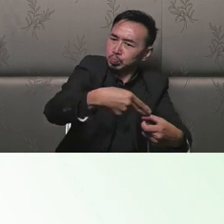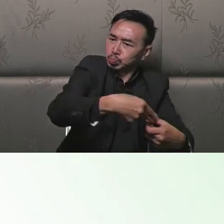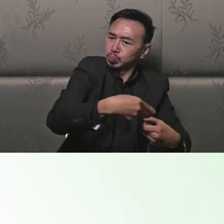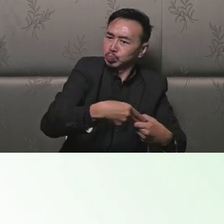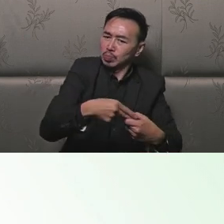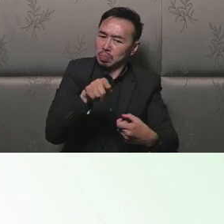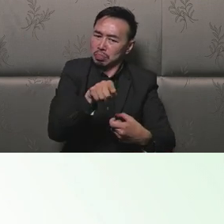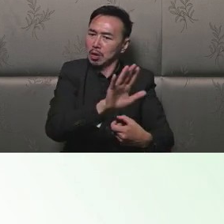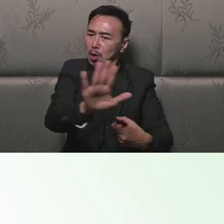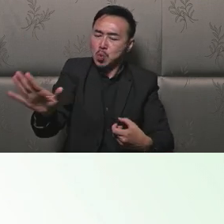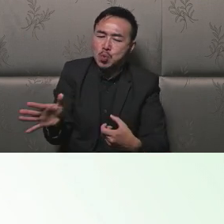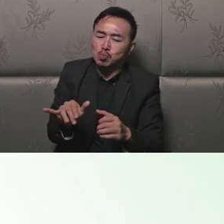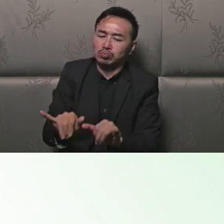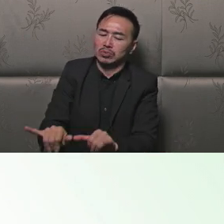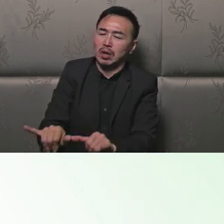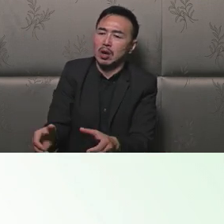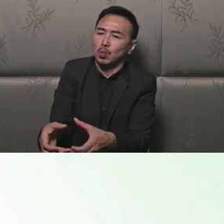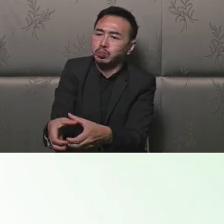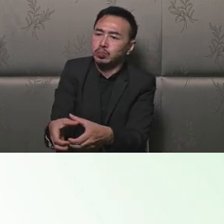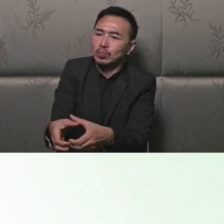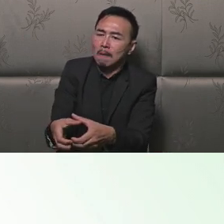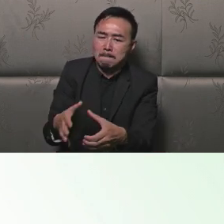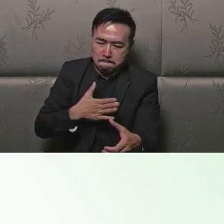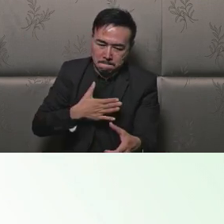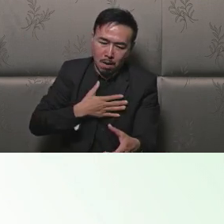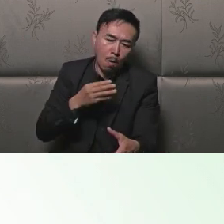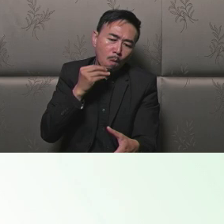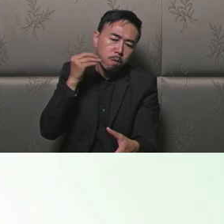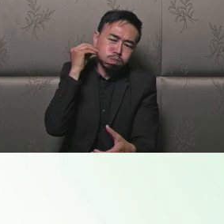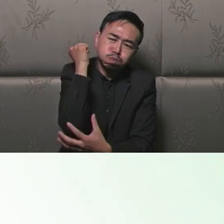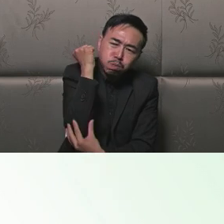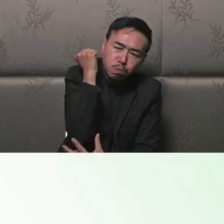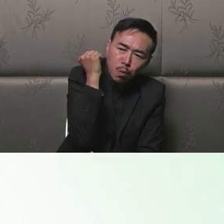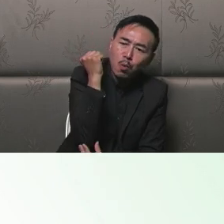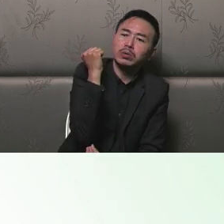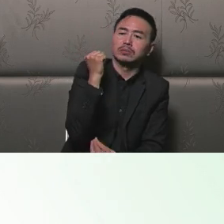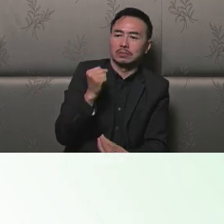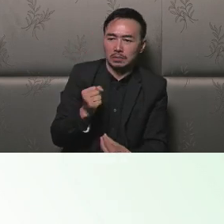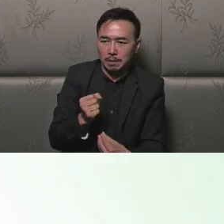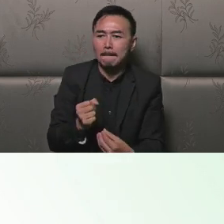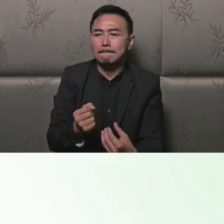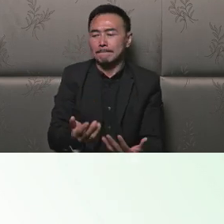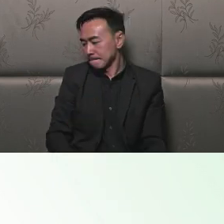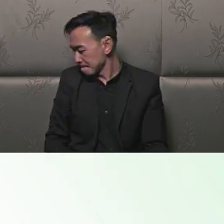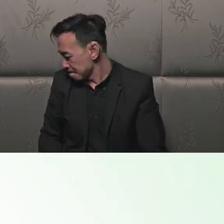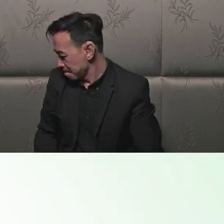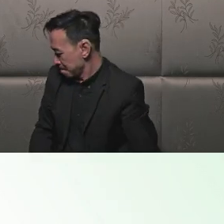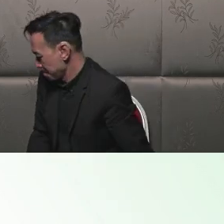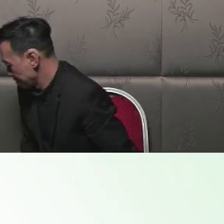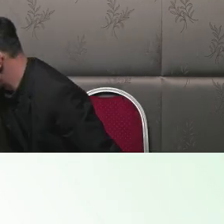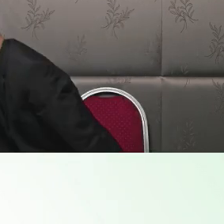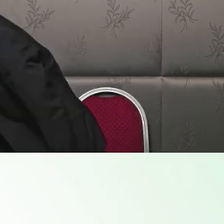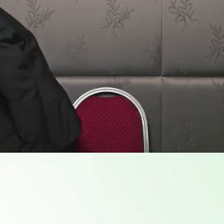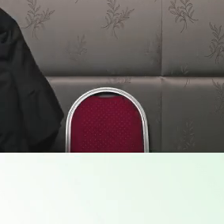Their status, everything. No? We could also ask about their strengths, their challenges, their interests, and